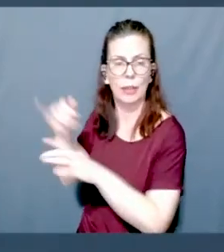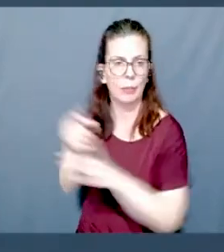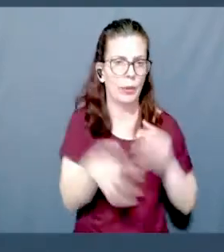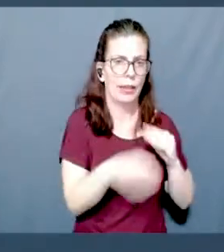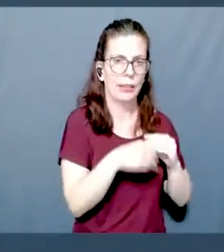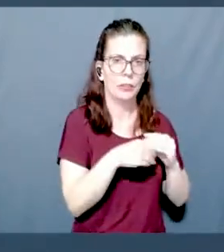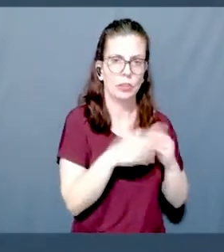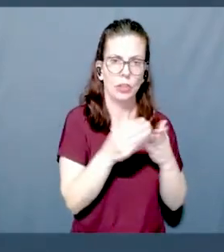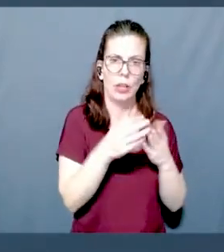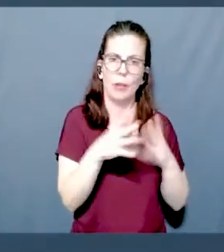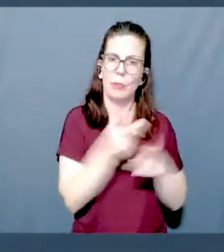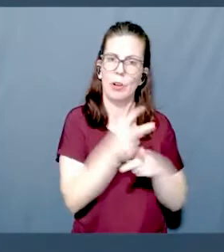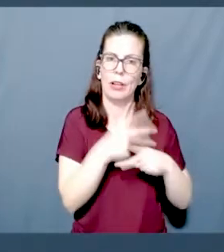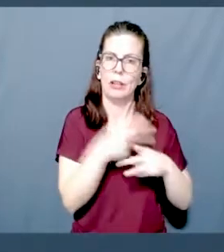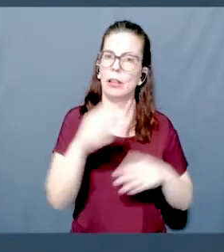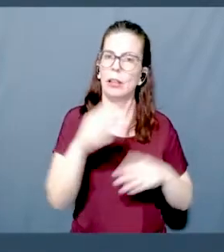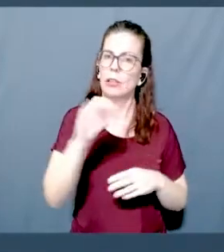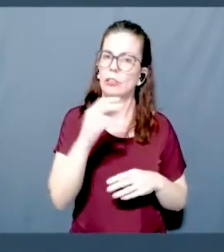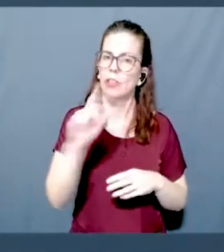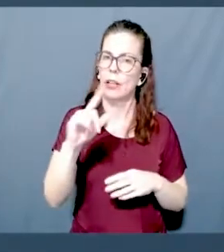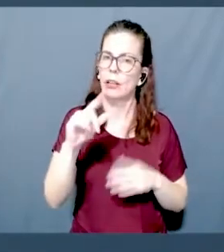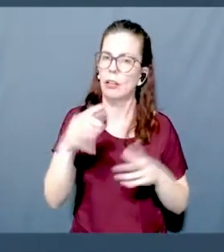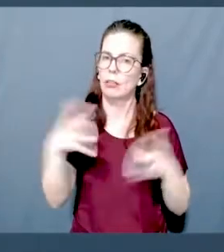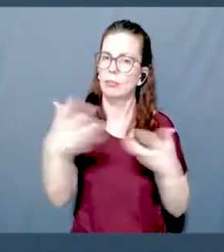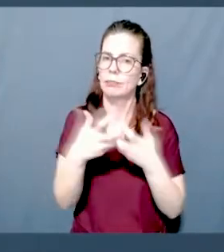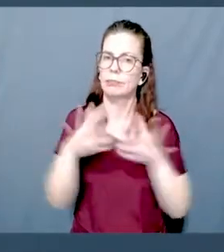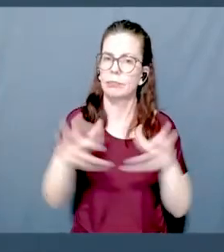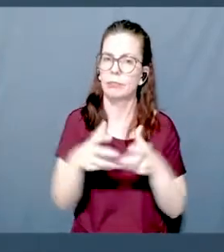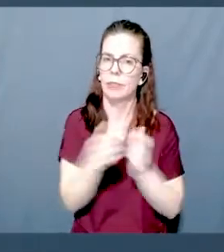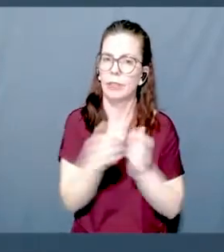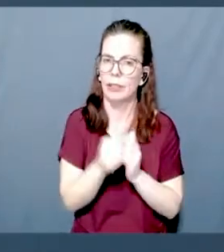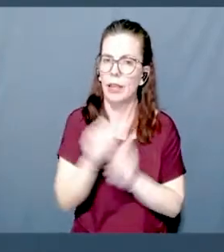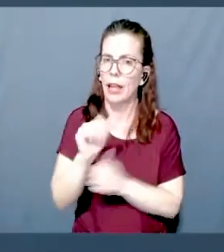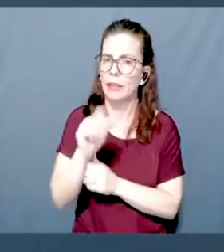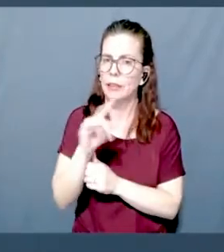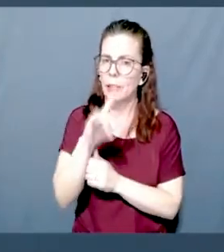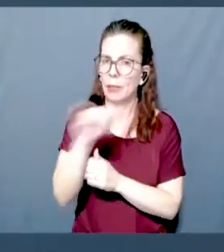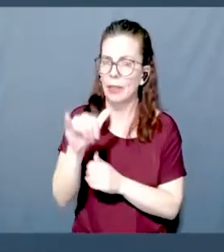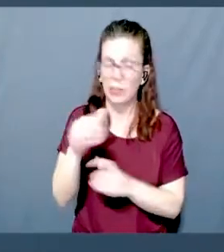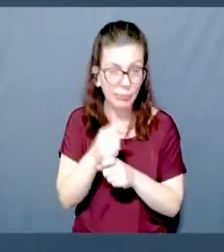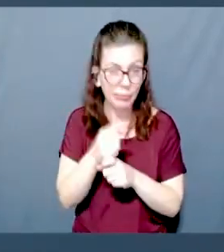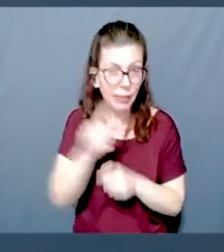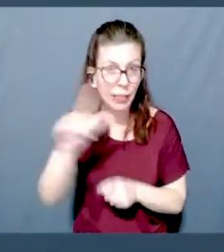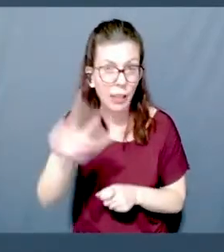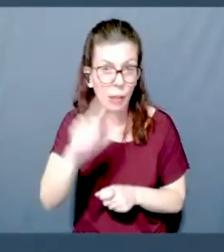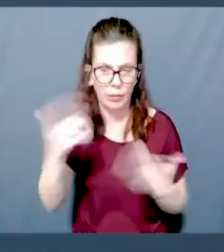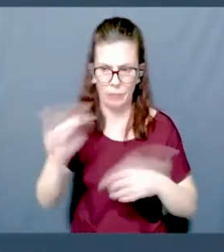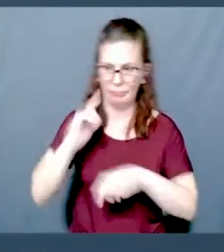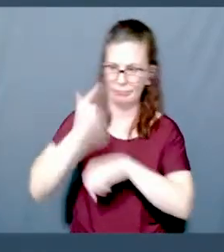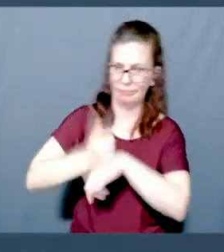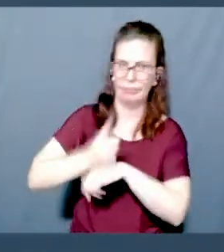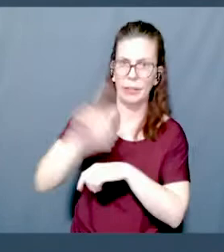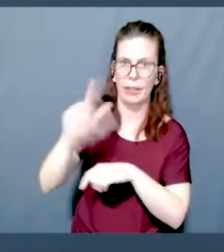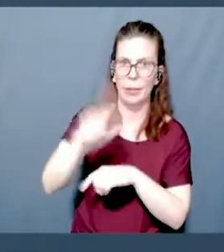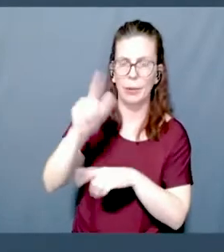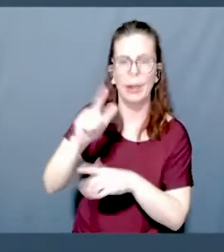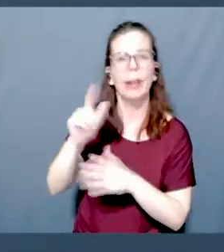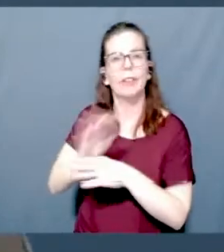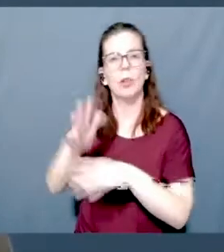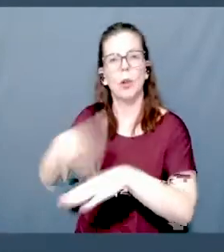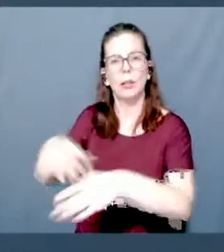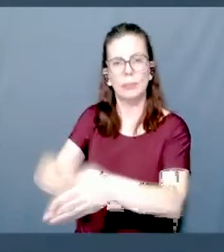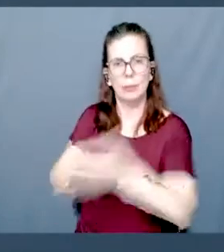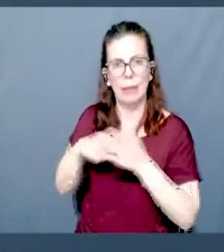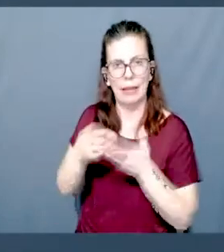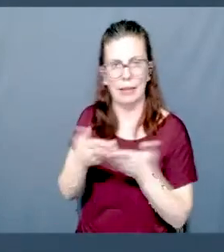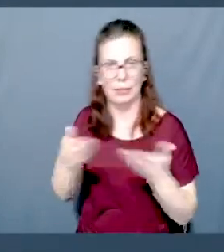Assembly. And Channel Assembly now, you could create a library, you could take an existing library of video on-demand assets that you already have